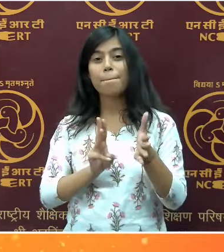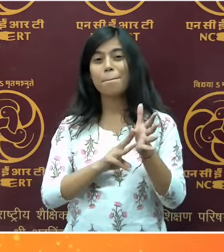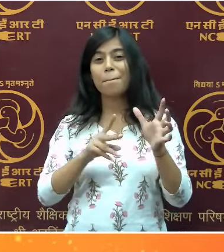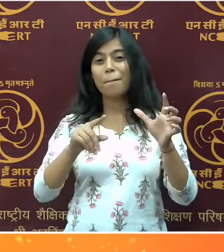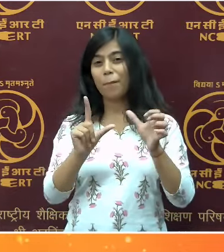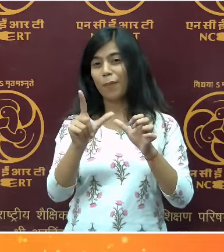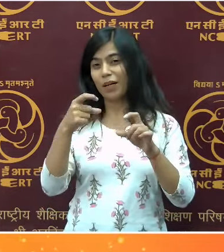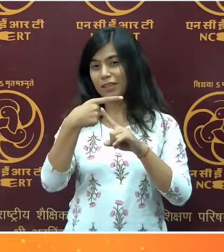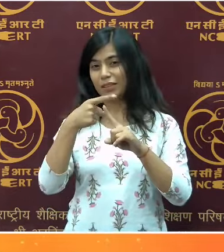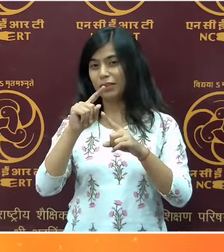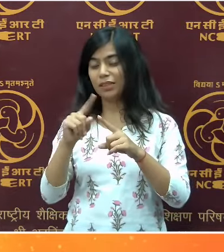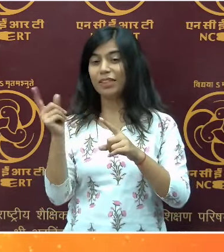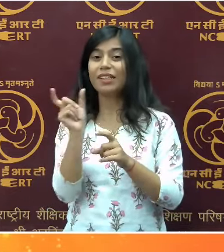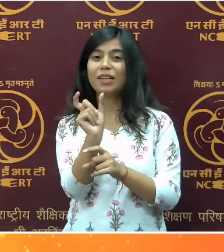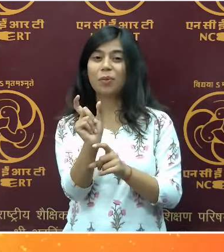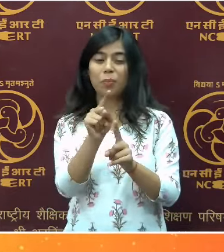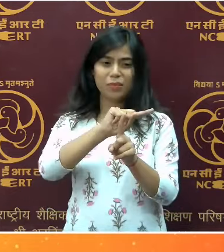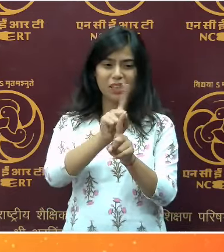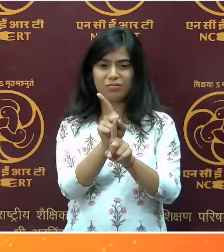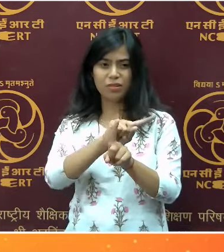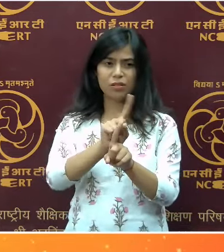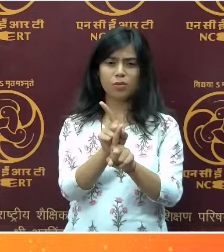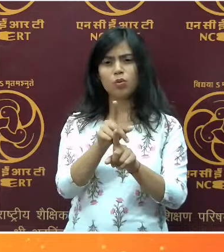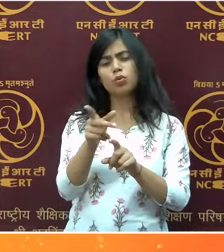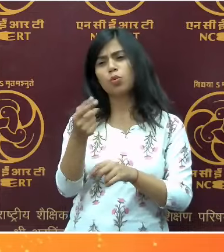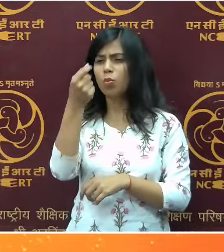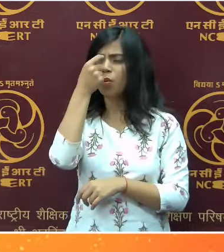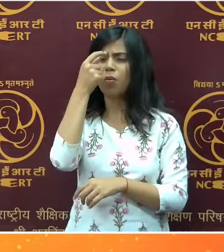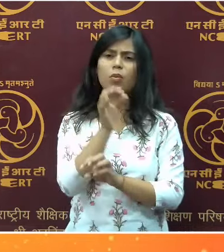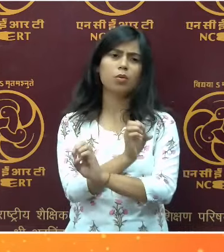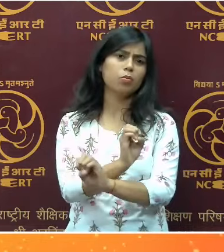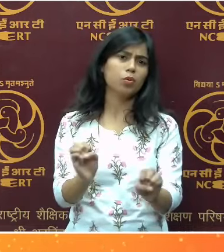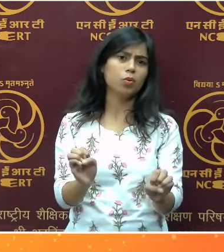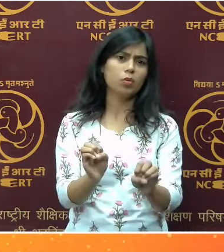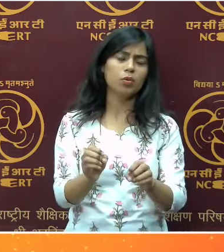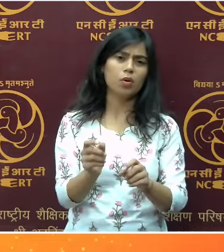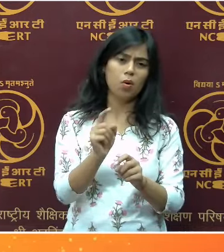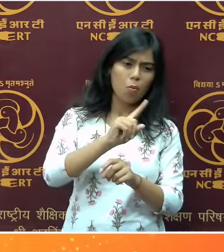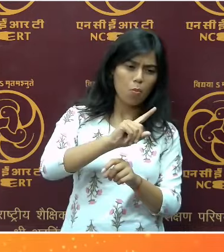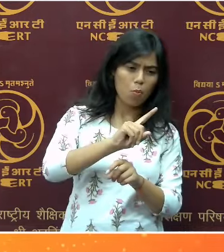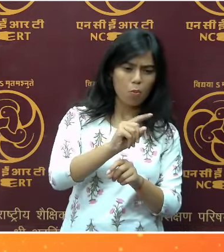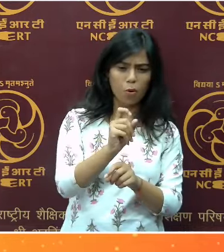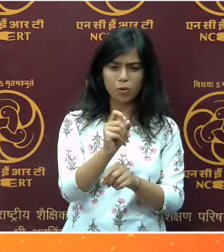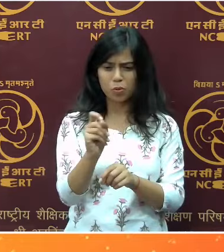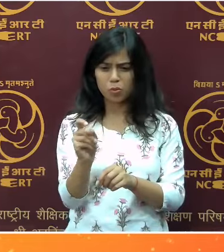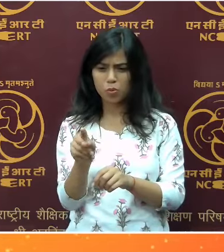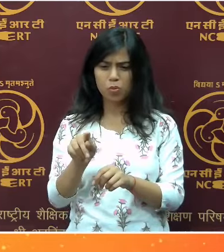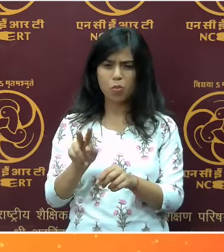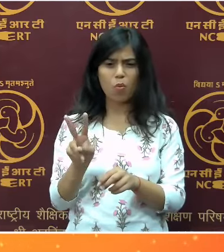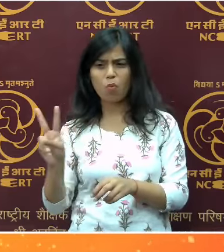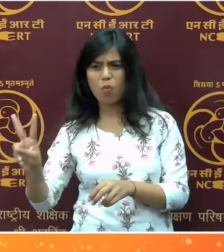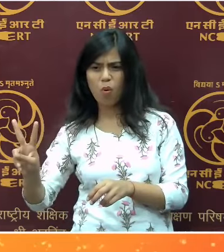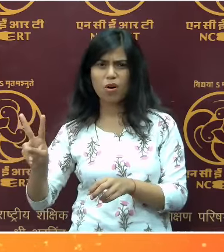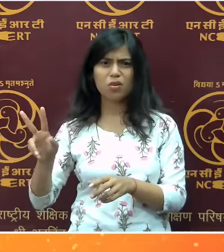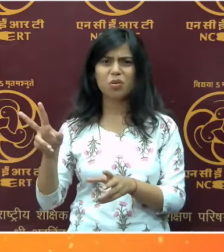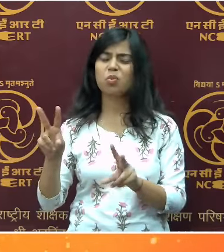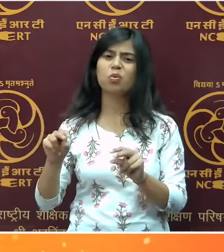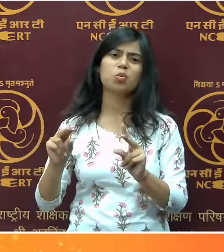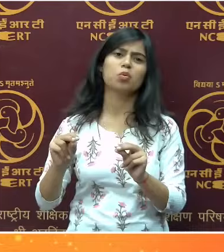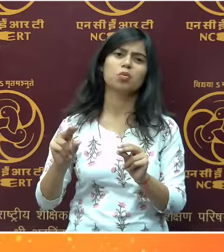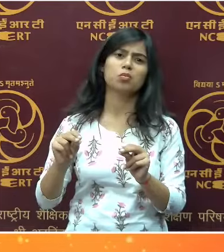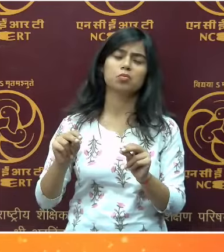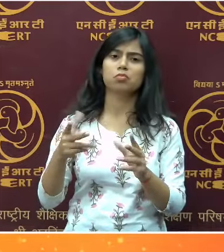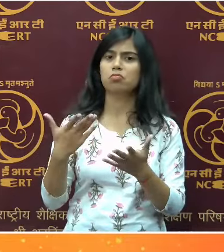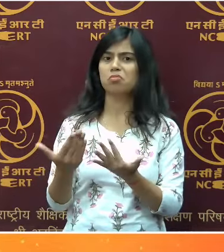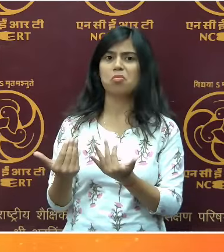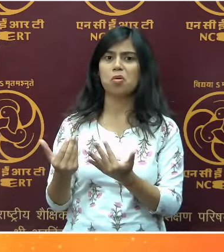show 1.5 or 1 volt, then no issue. If it shows 0.001 volt, that means there is no charge, no